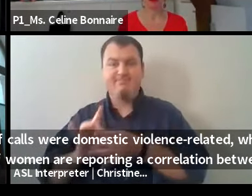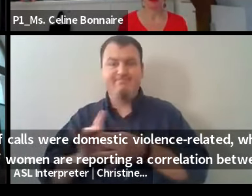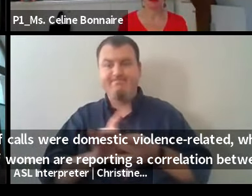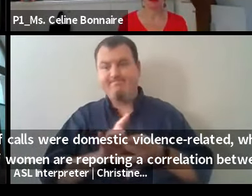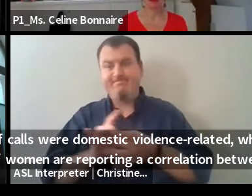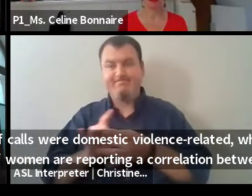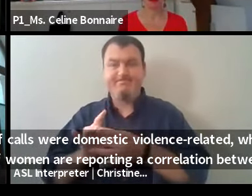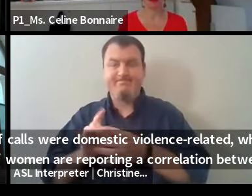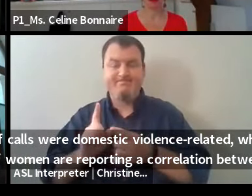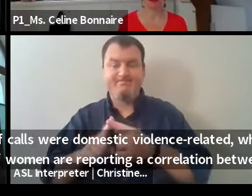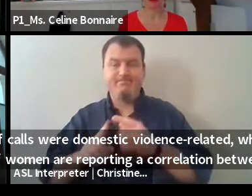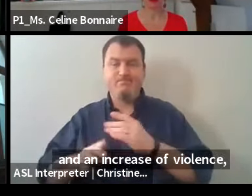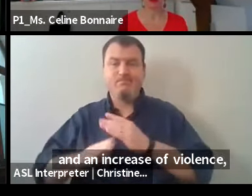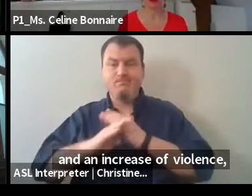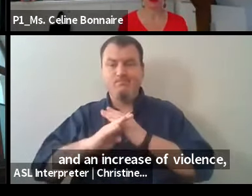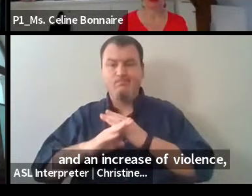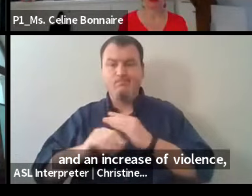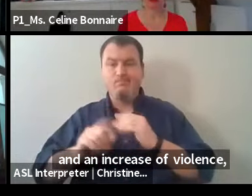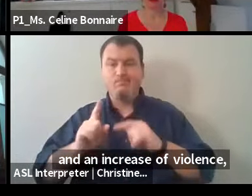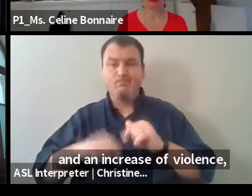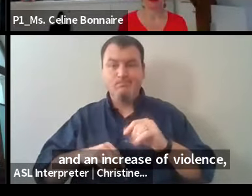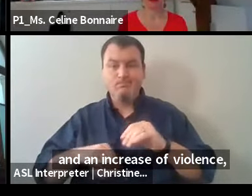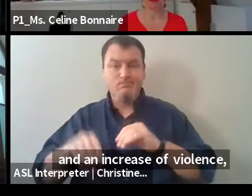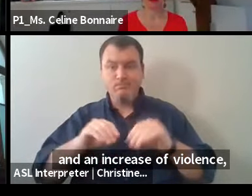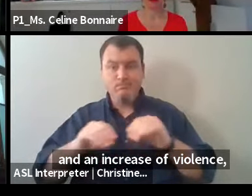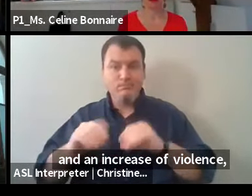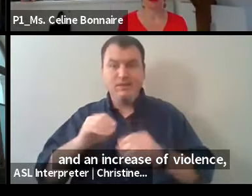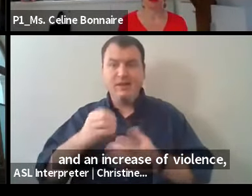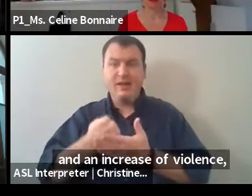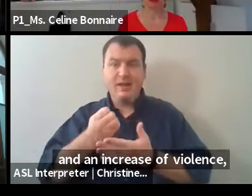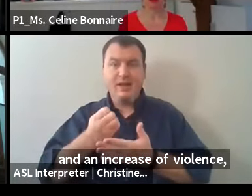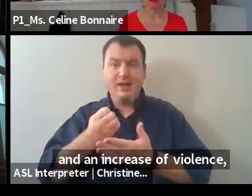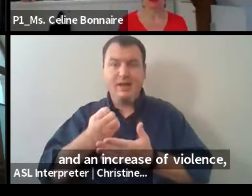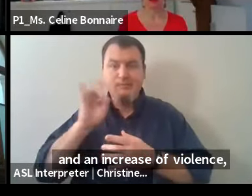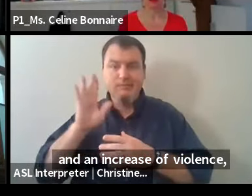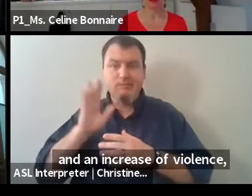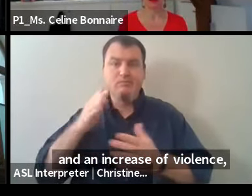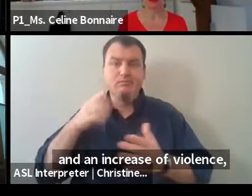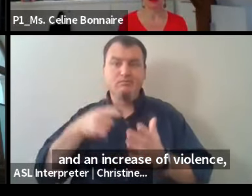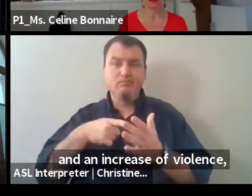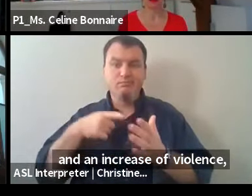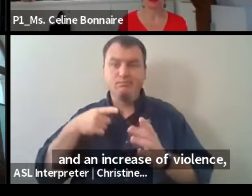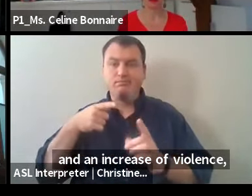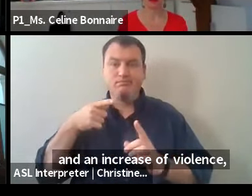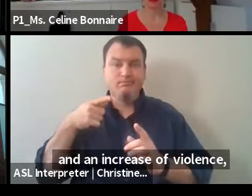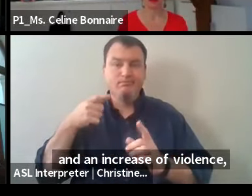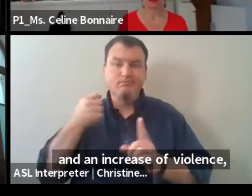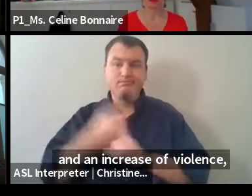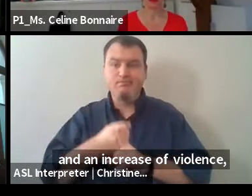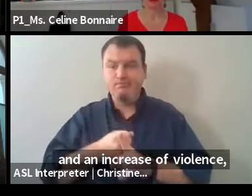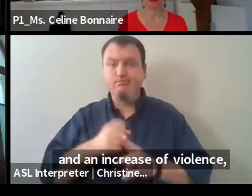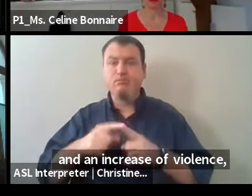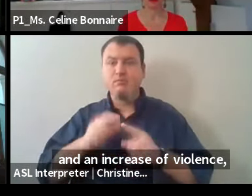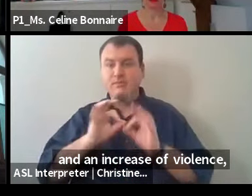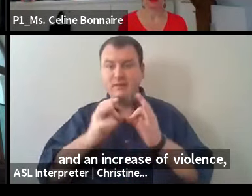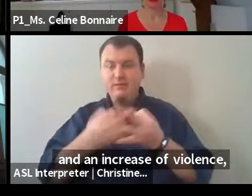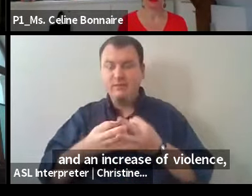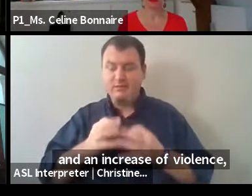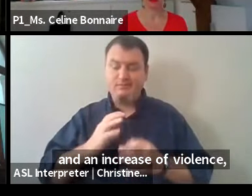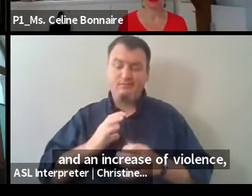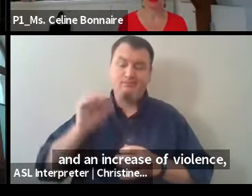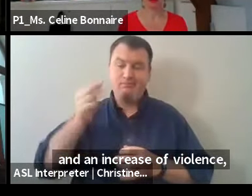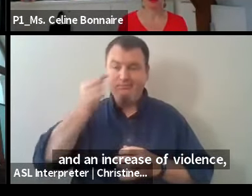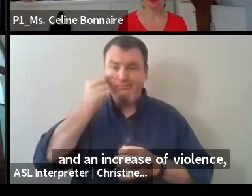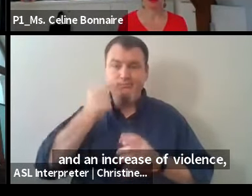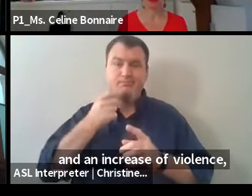to the restrictions of movement and economic strains on families. Government of Fiji's immediate response to COVID-19 and